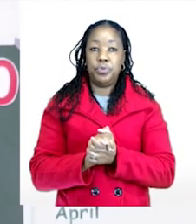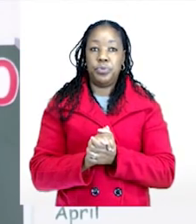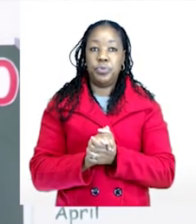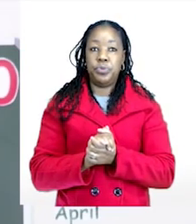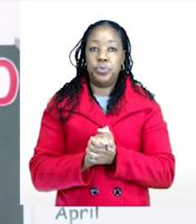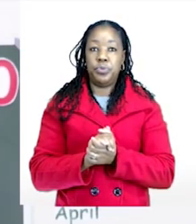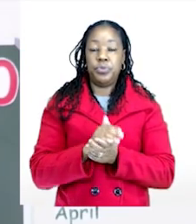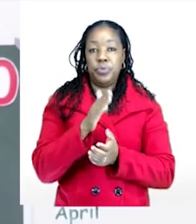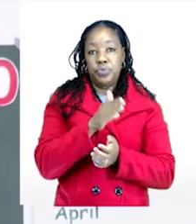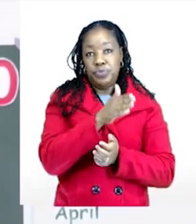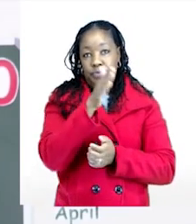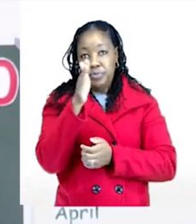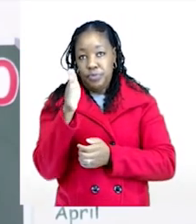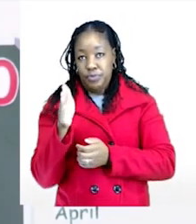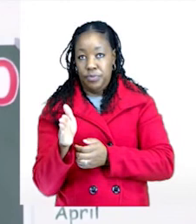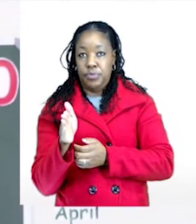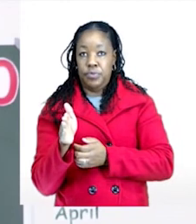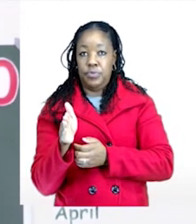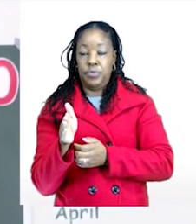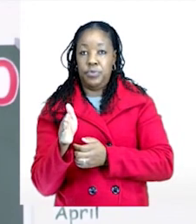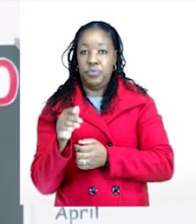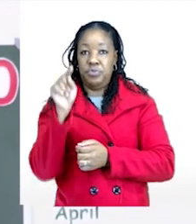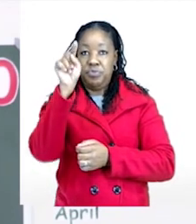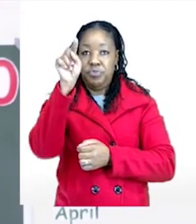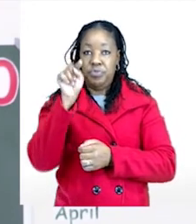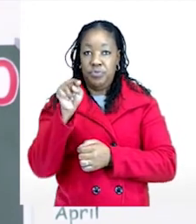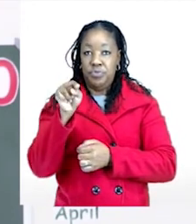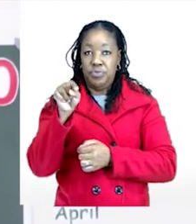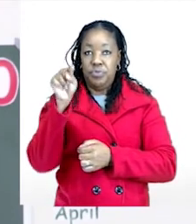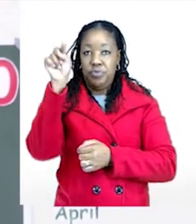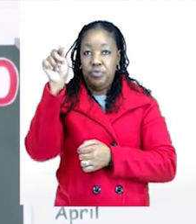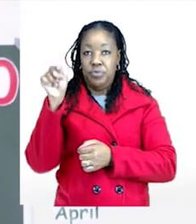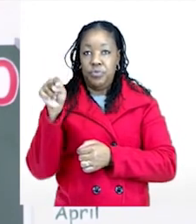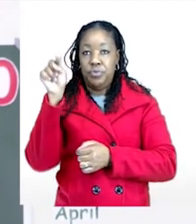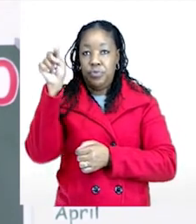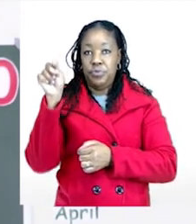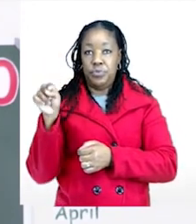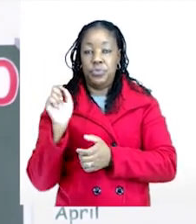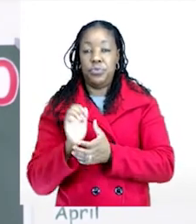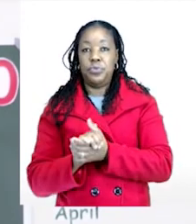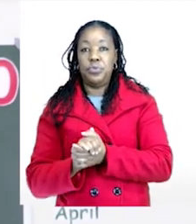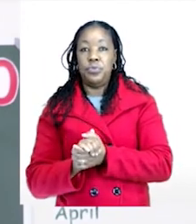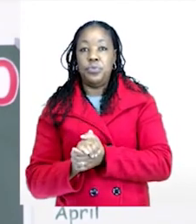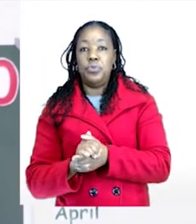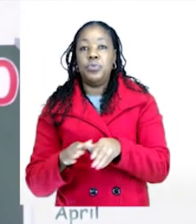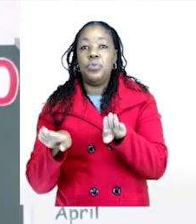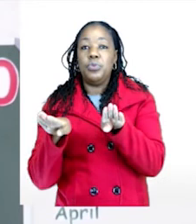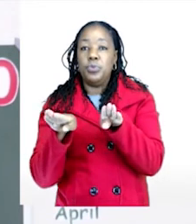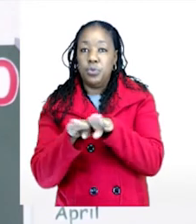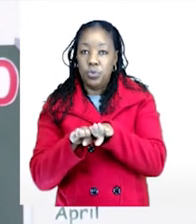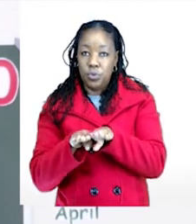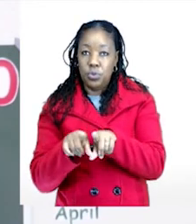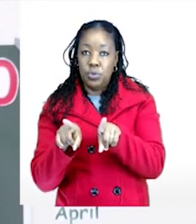let's move over to the other set of dots that we have on the board. And we would like to copy